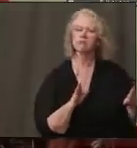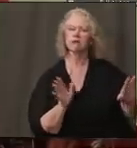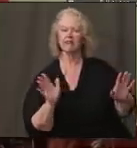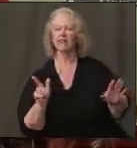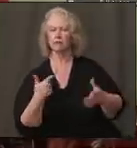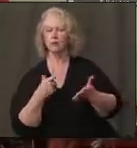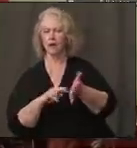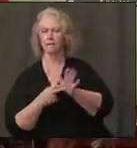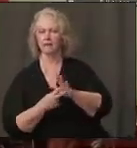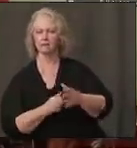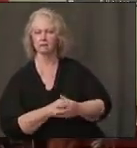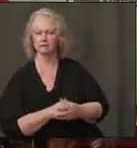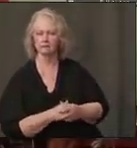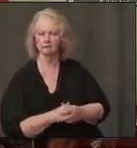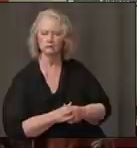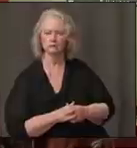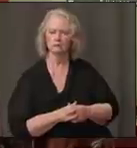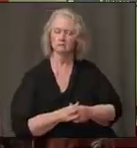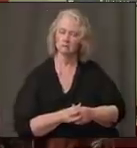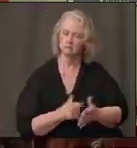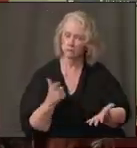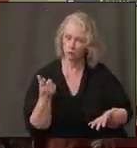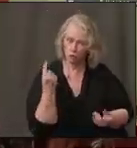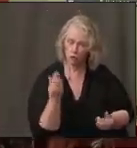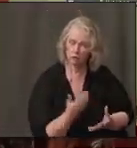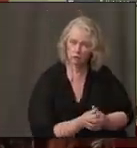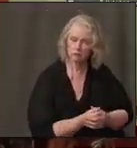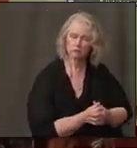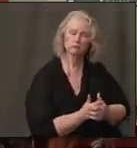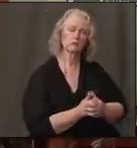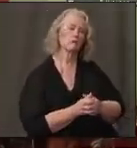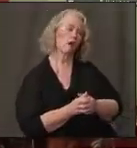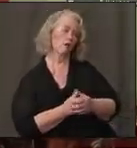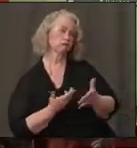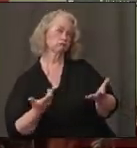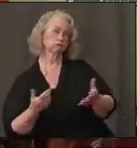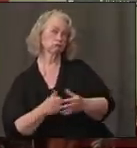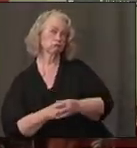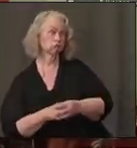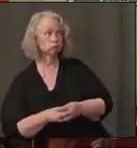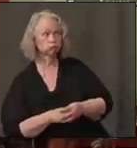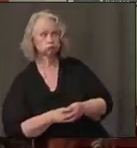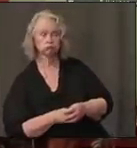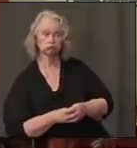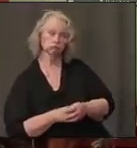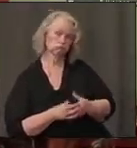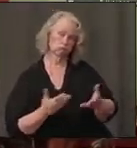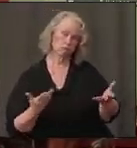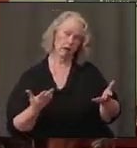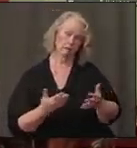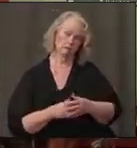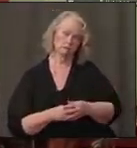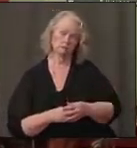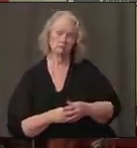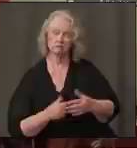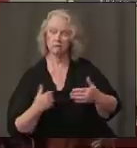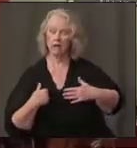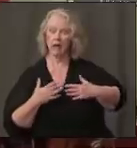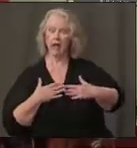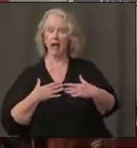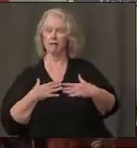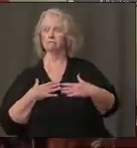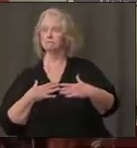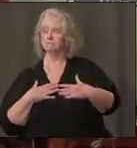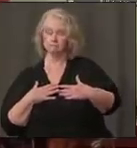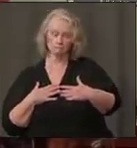context of the ADA. Any thoughts on that? Yeah, I mean, again, I'm not of the view, and